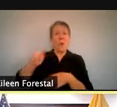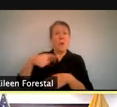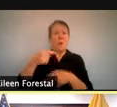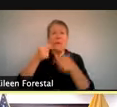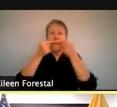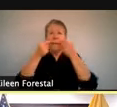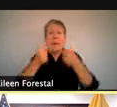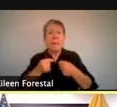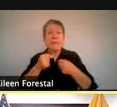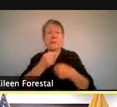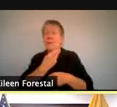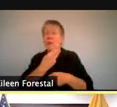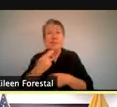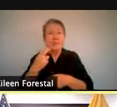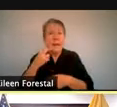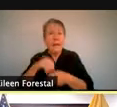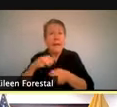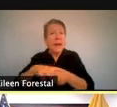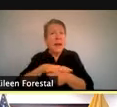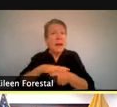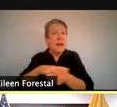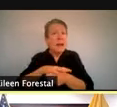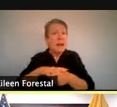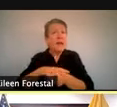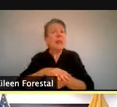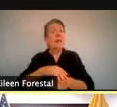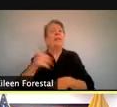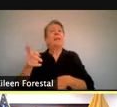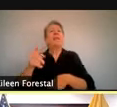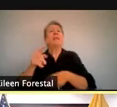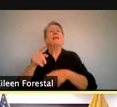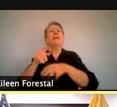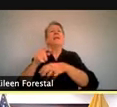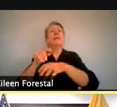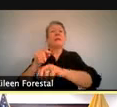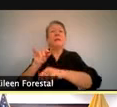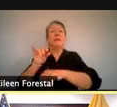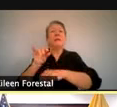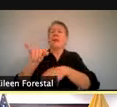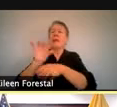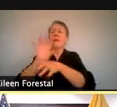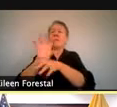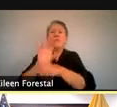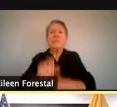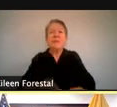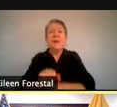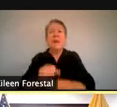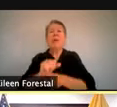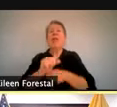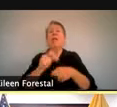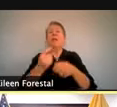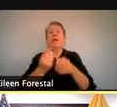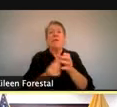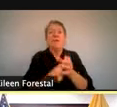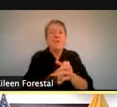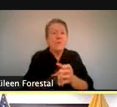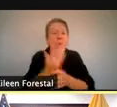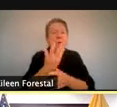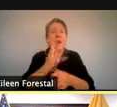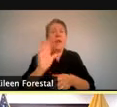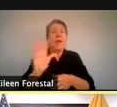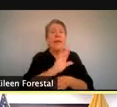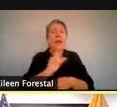deep bowl of traditional Vietnamese pho, spring rolls, and handcrafted banh mi sandwiches made